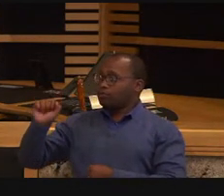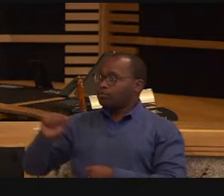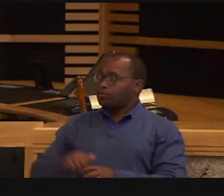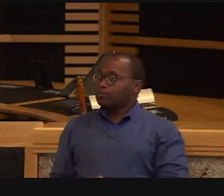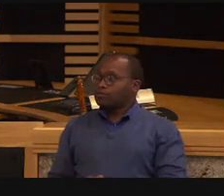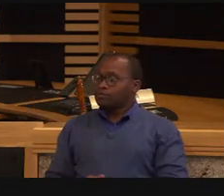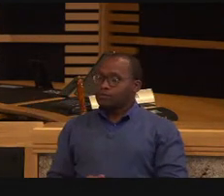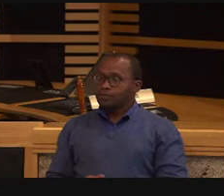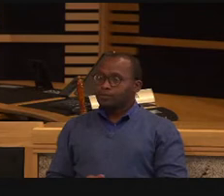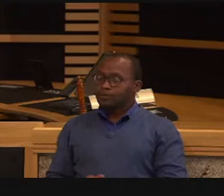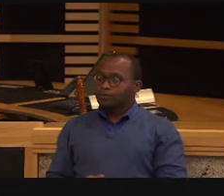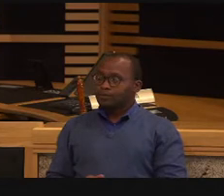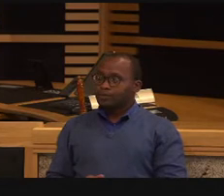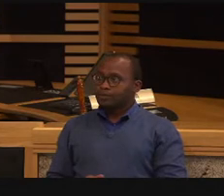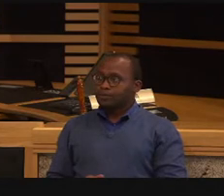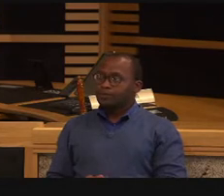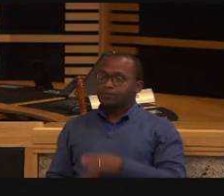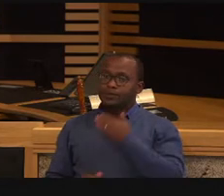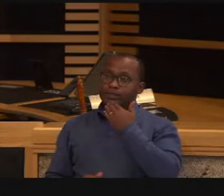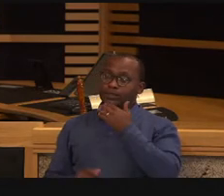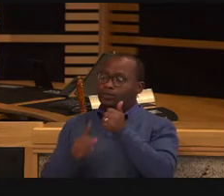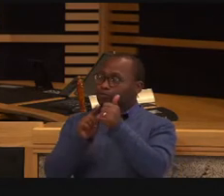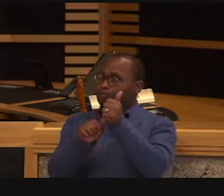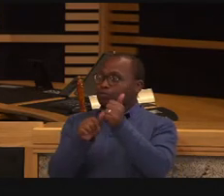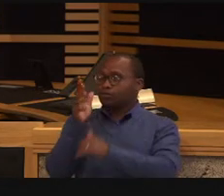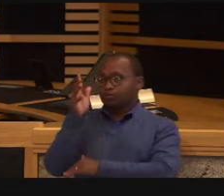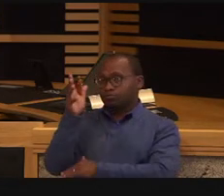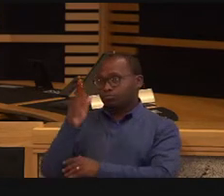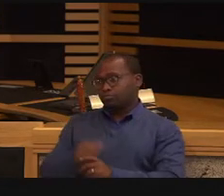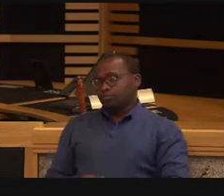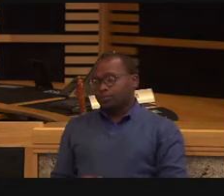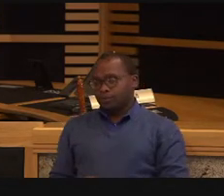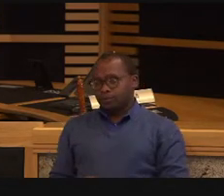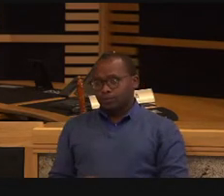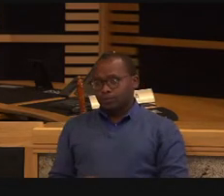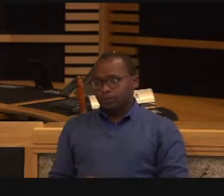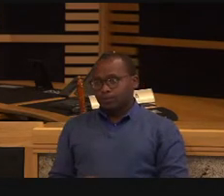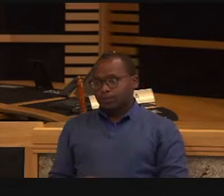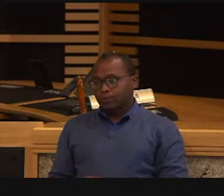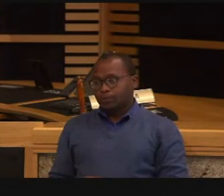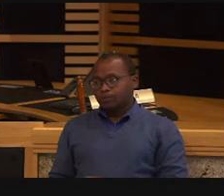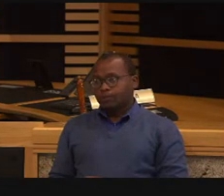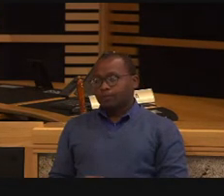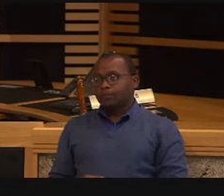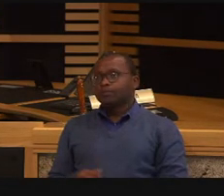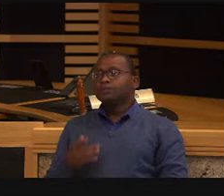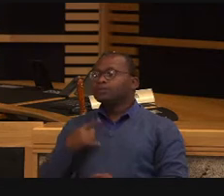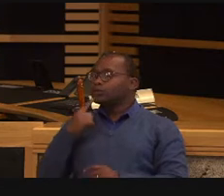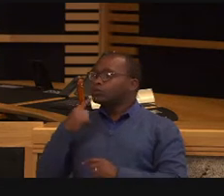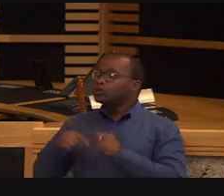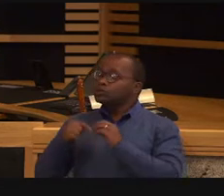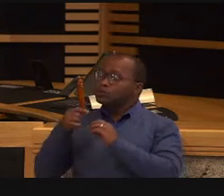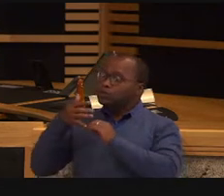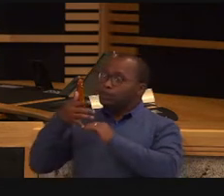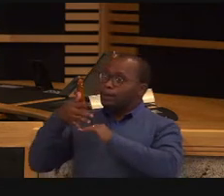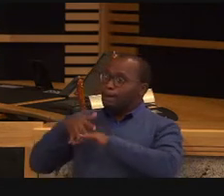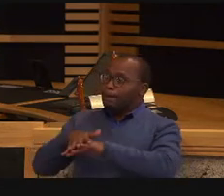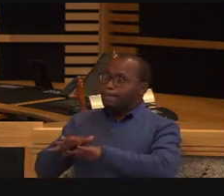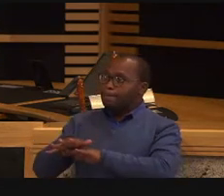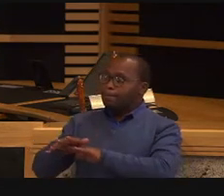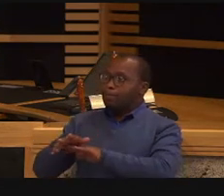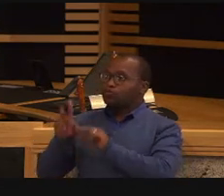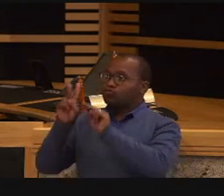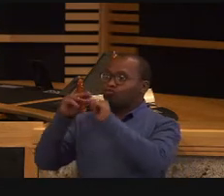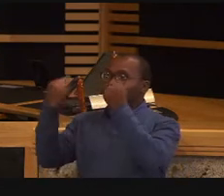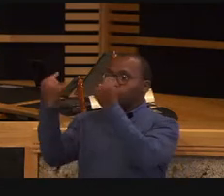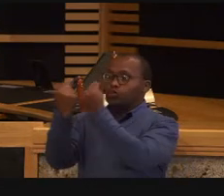Thanks, Deputy Speaker. The impact of National School Nutrition Program. The National School